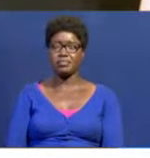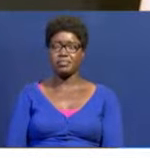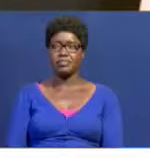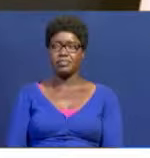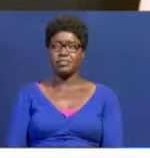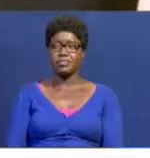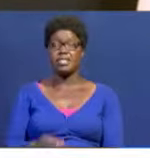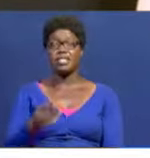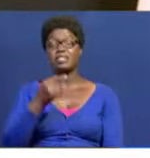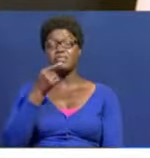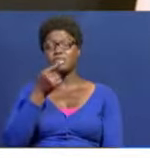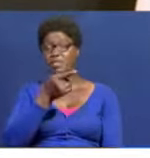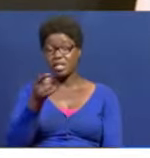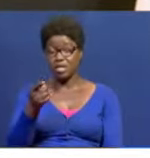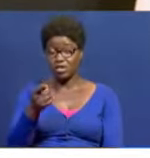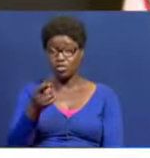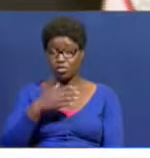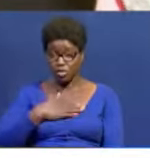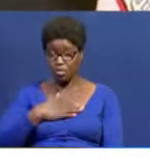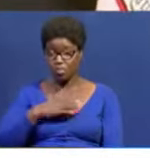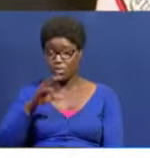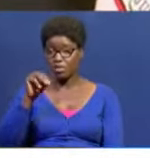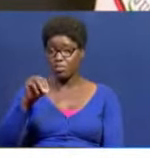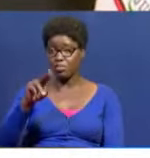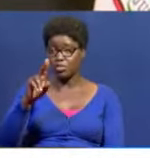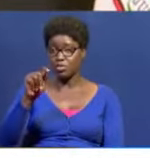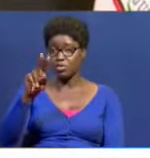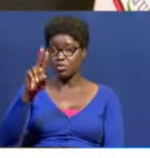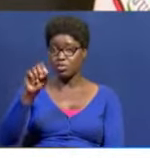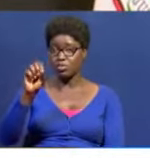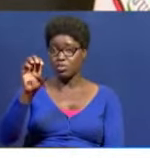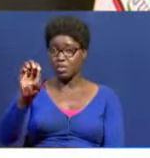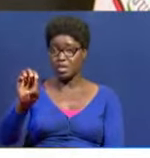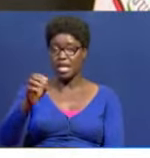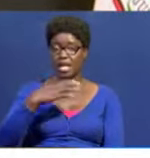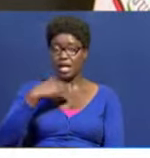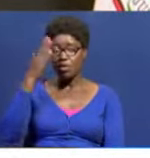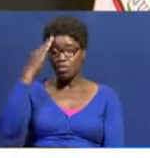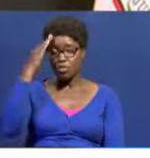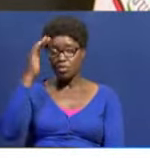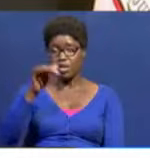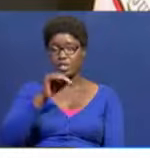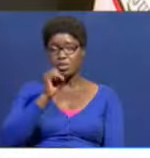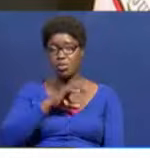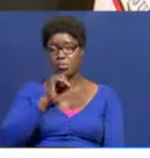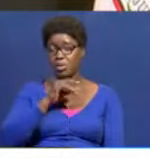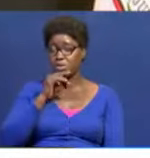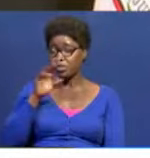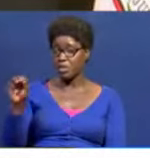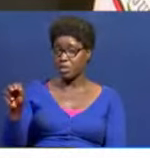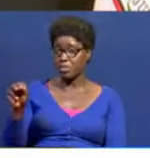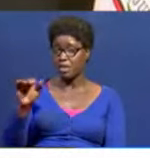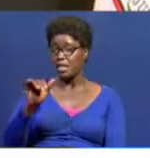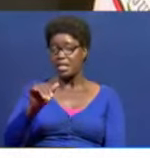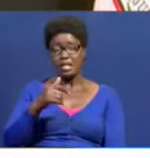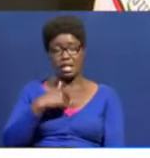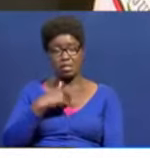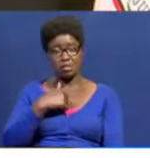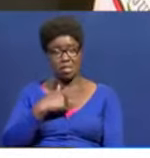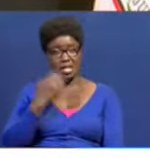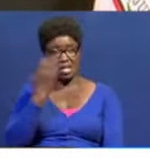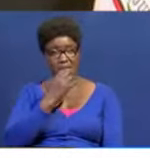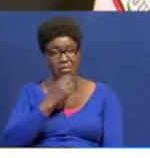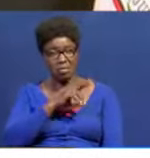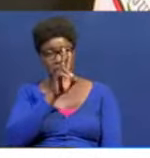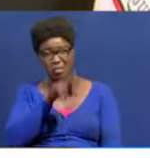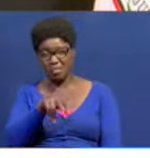If he has told that to Honorable Mutuse, I would like to know that he has complained to Honorable Mutuse that his deputy has